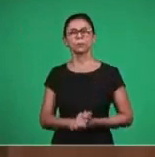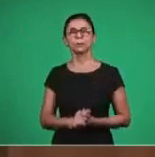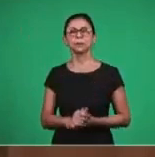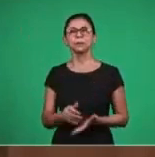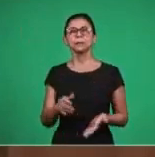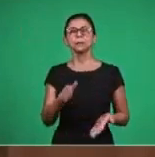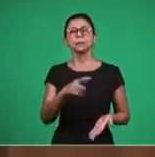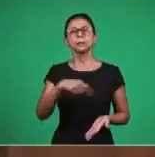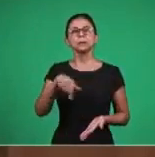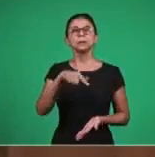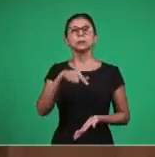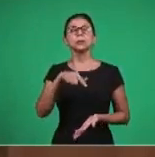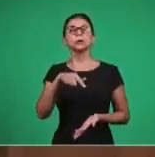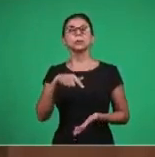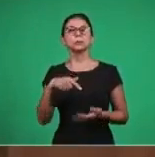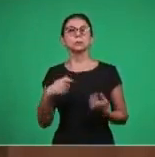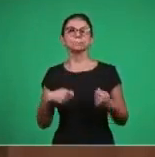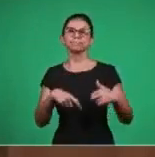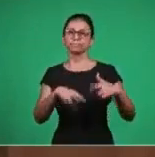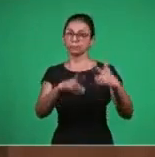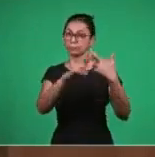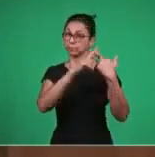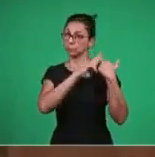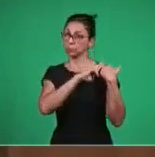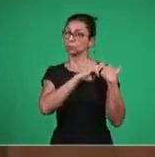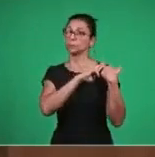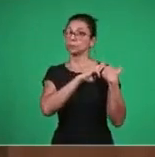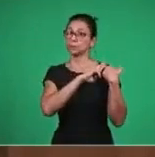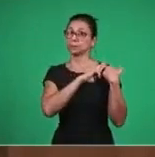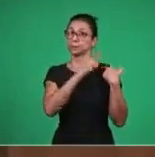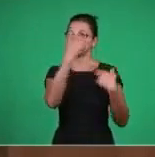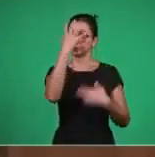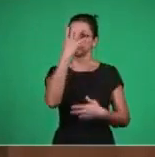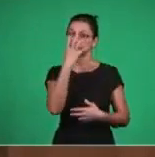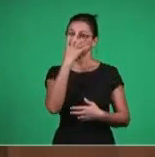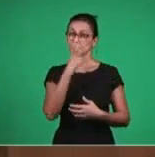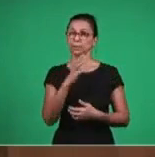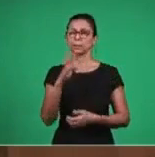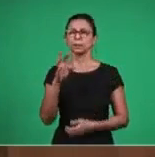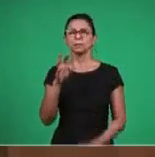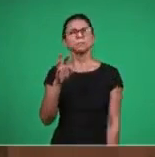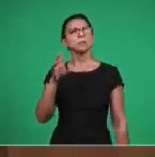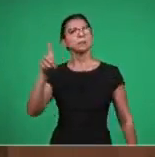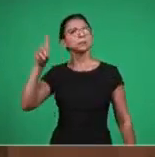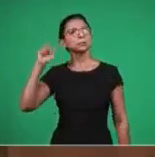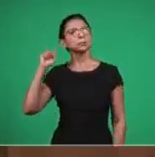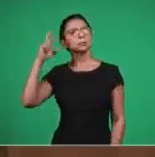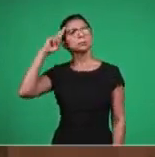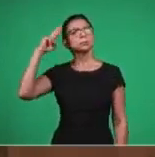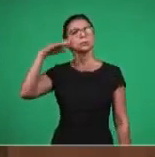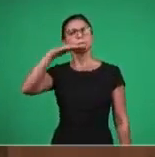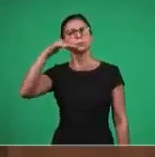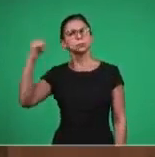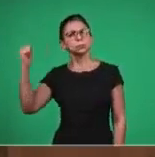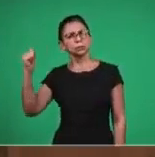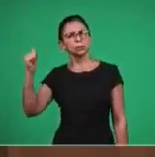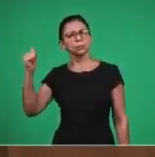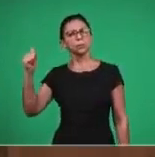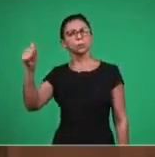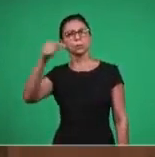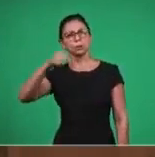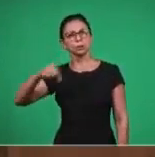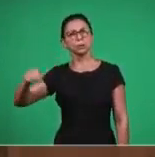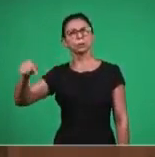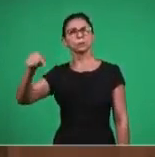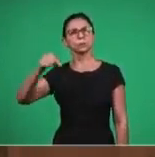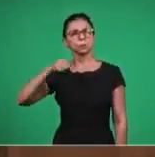in which we have complete responsibility over. We are responsible for it. One day the Lord called us for a